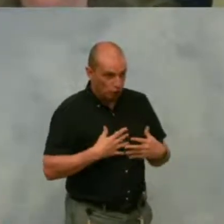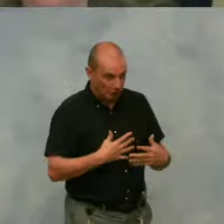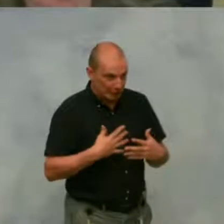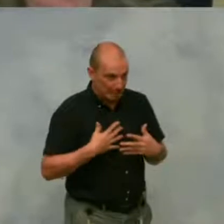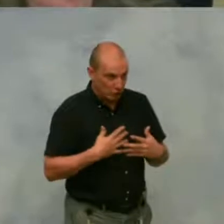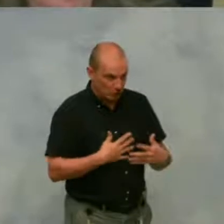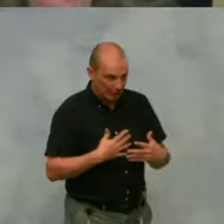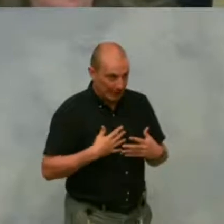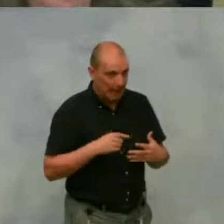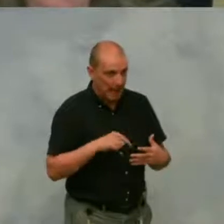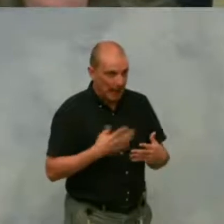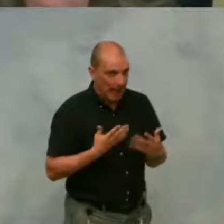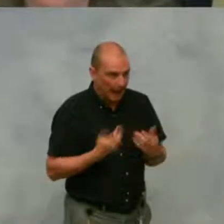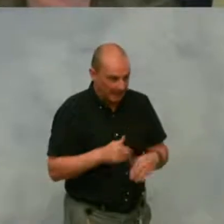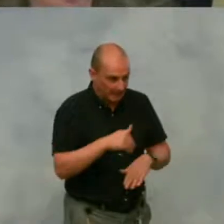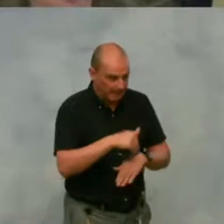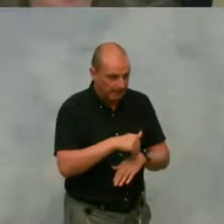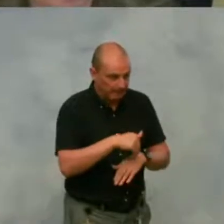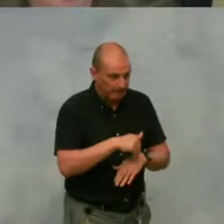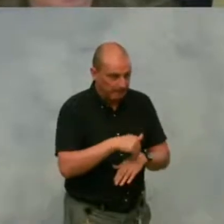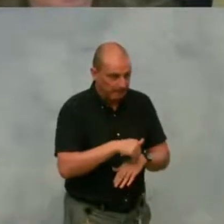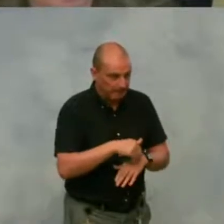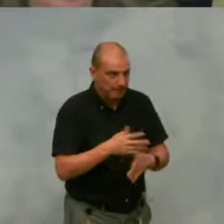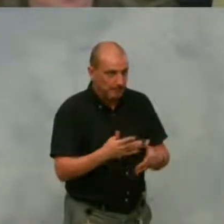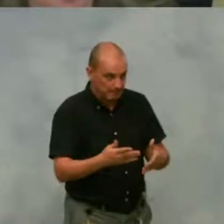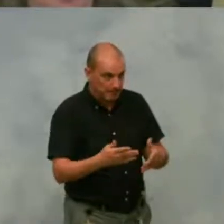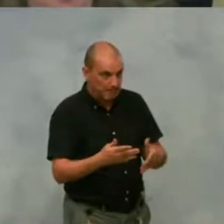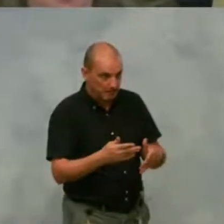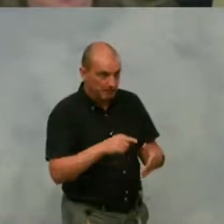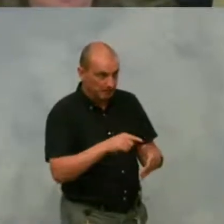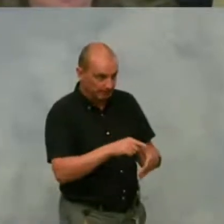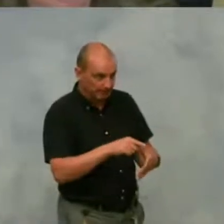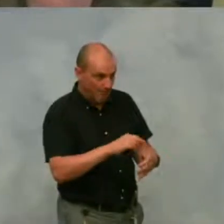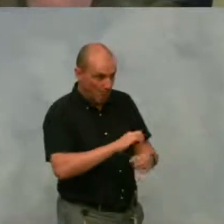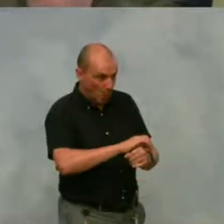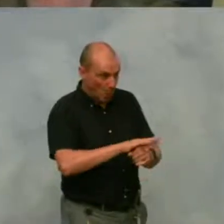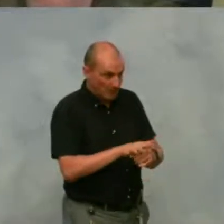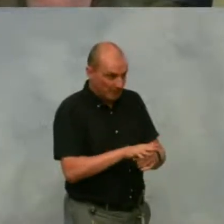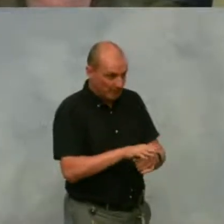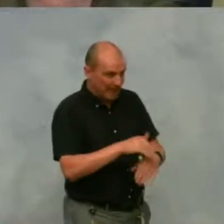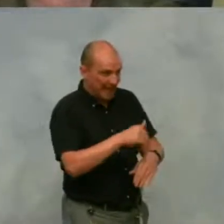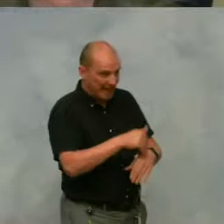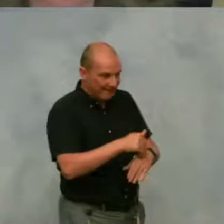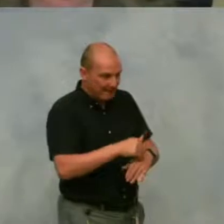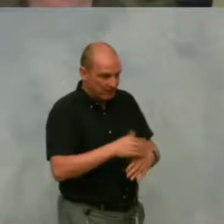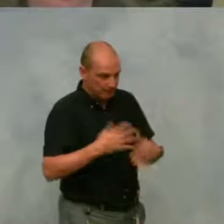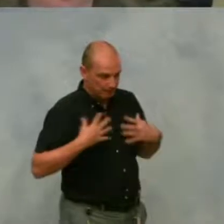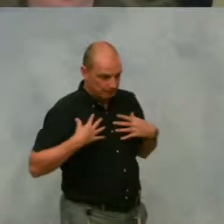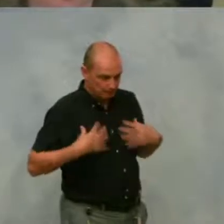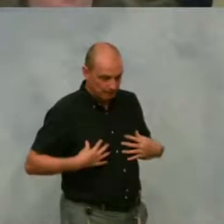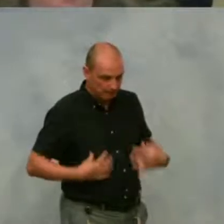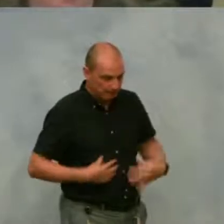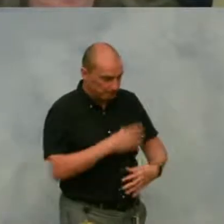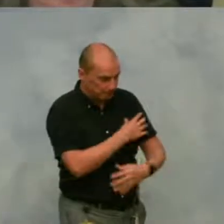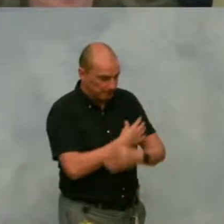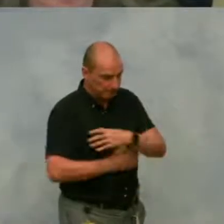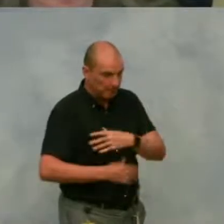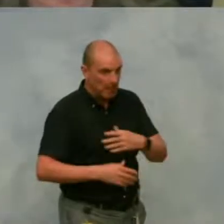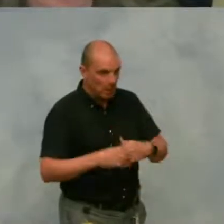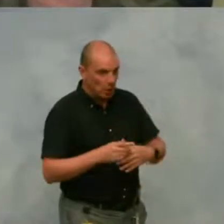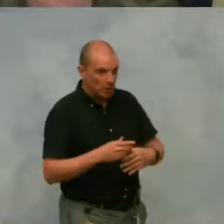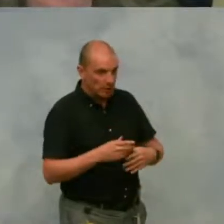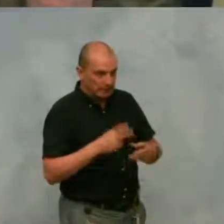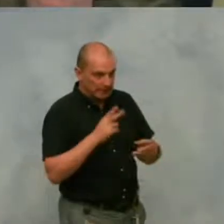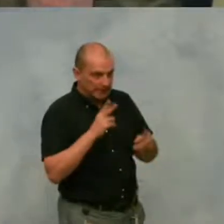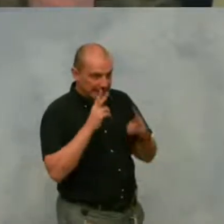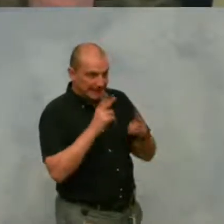In pre-COVID, those were almost consistently psychological and musculoskeletal rather than respiratory. So you can see a